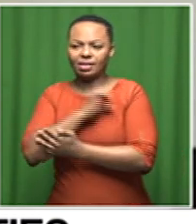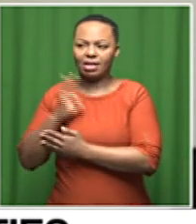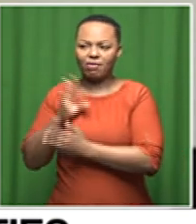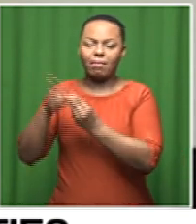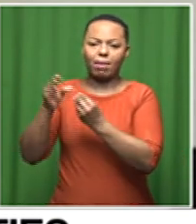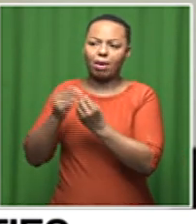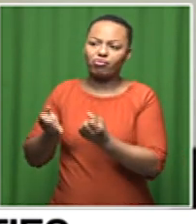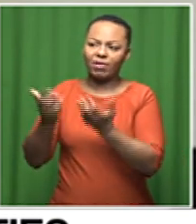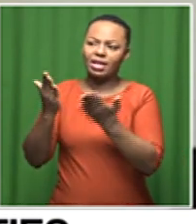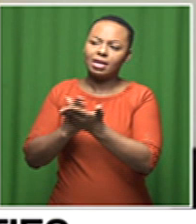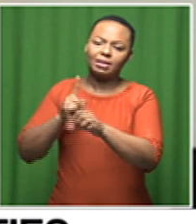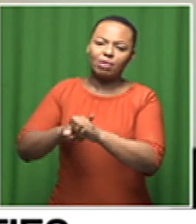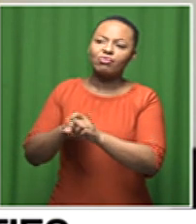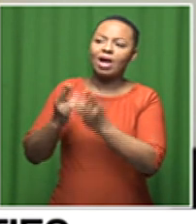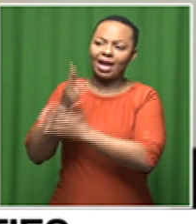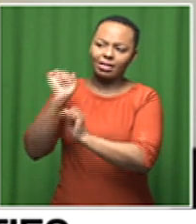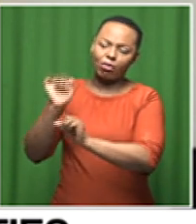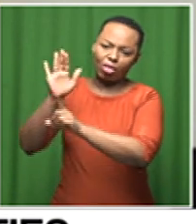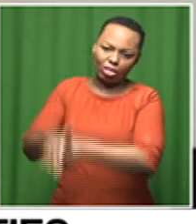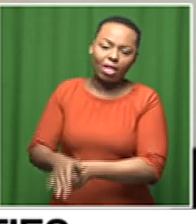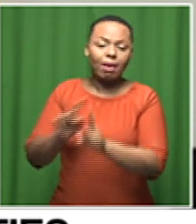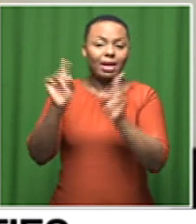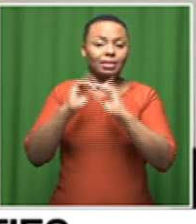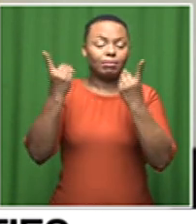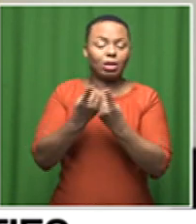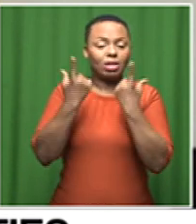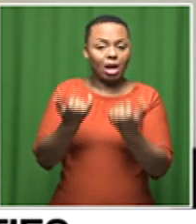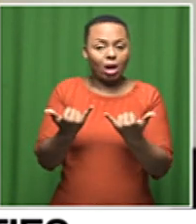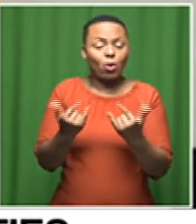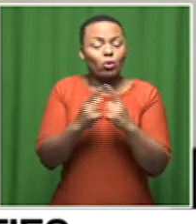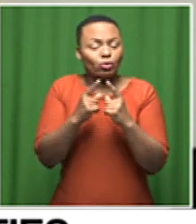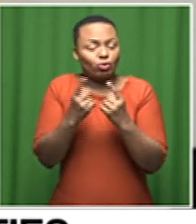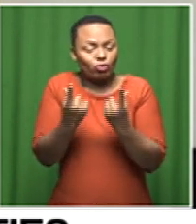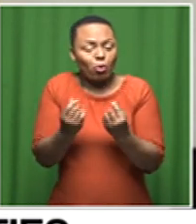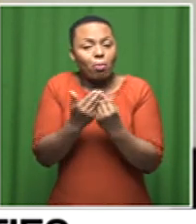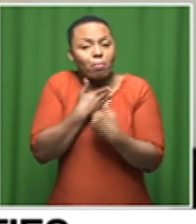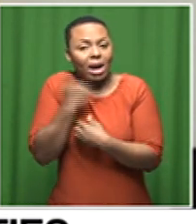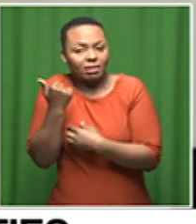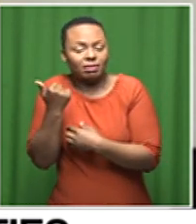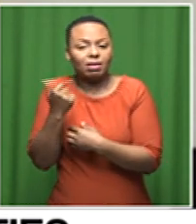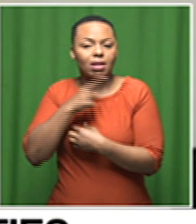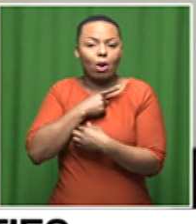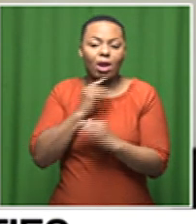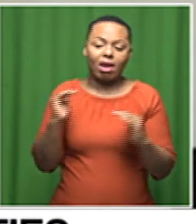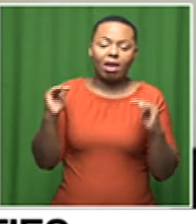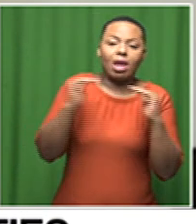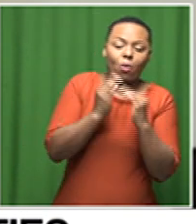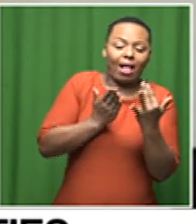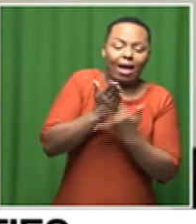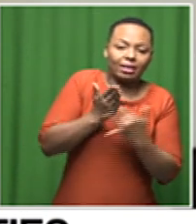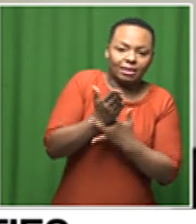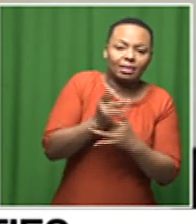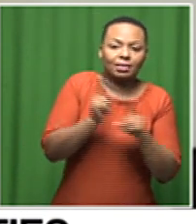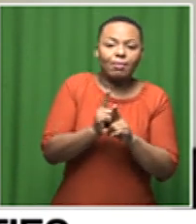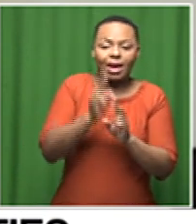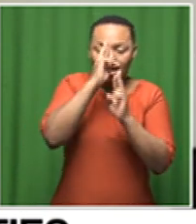But what is interesting is that the department is doing its level best to ensure that there is equal access and respect of all the